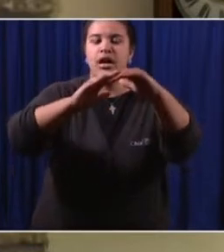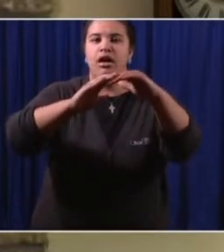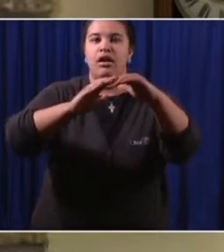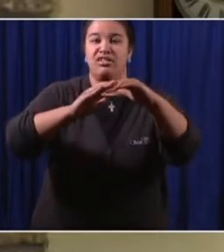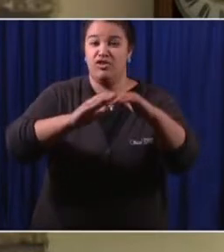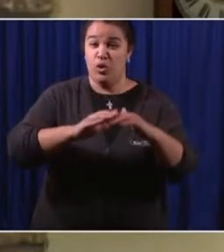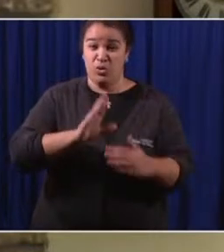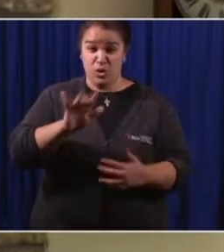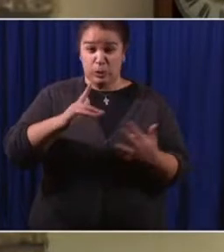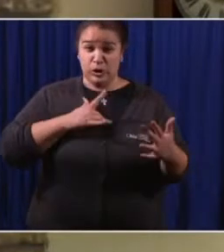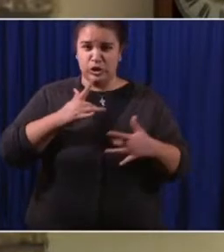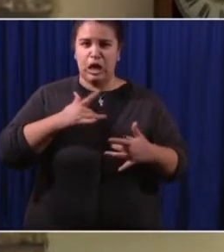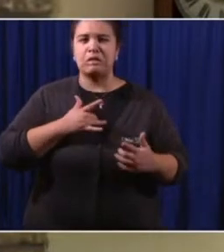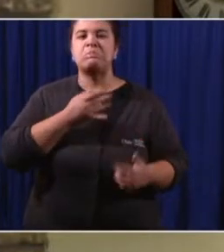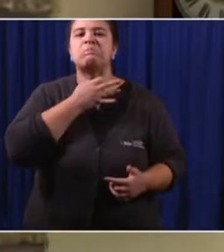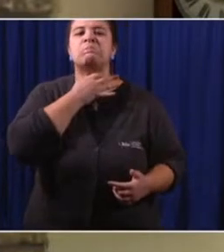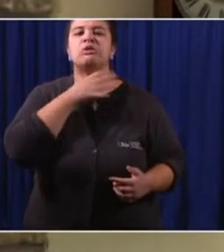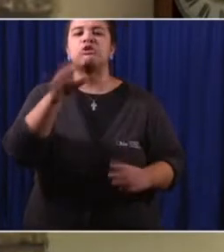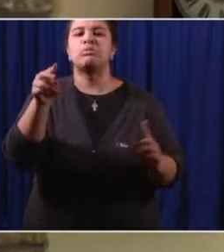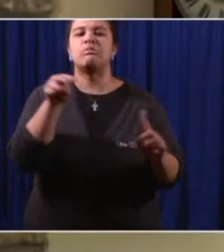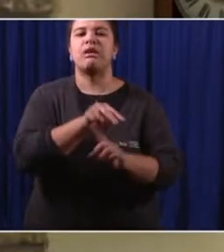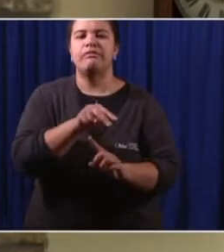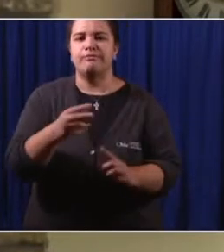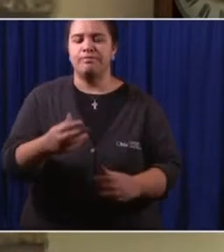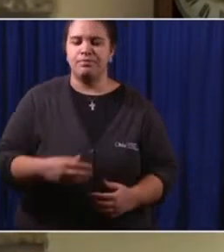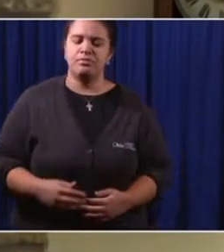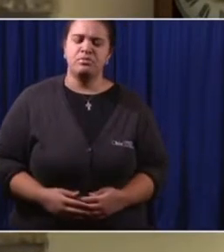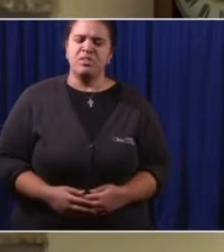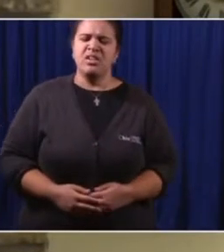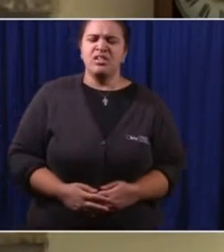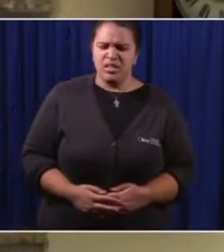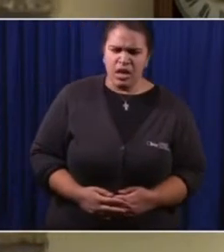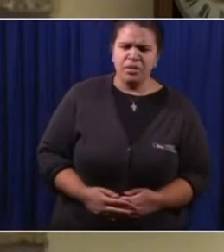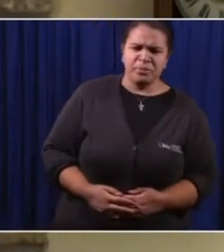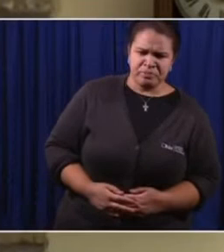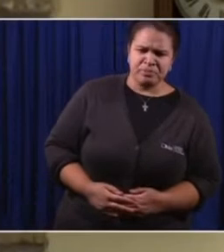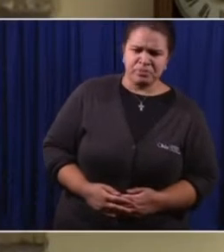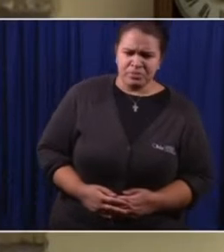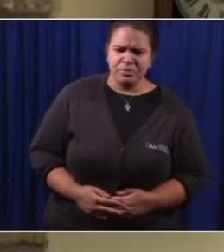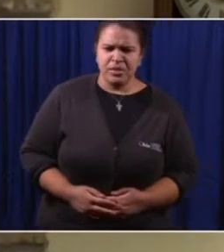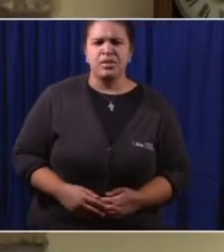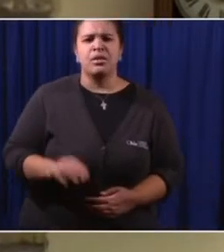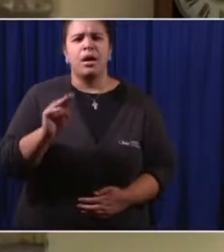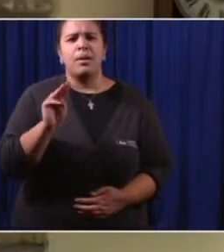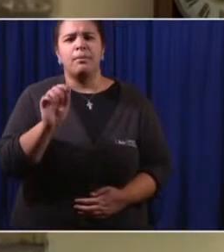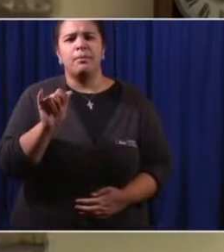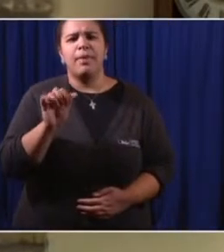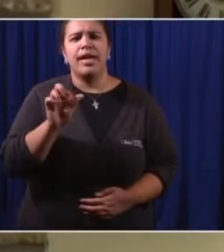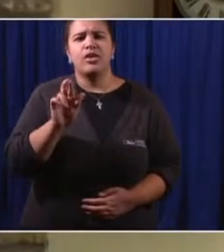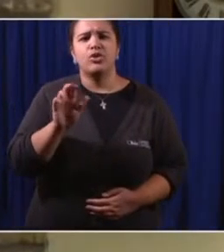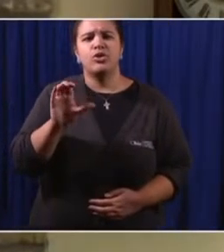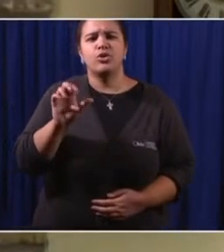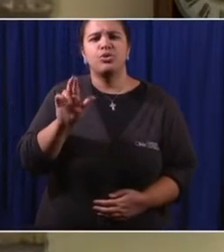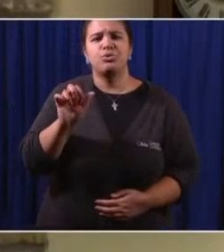those concerns? Yeah, I've talked to Mayor Cranley today about that. I've talked to